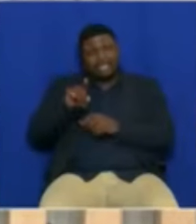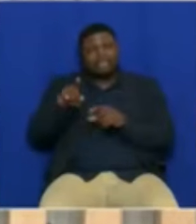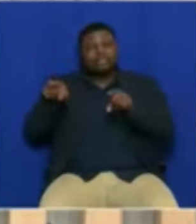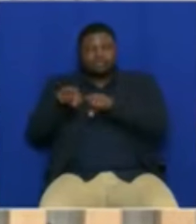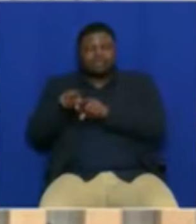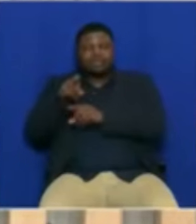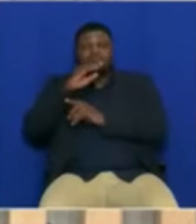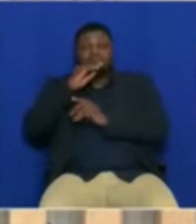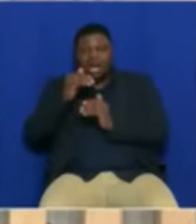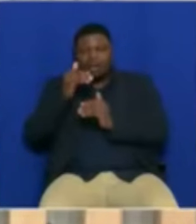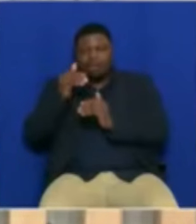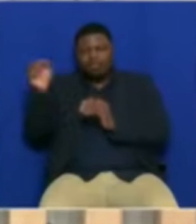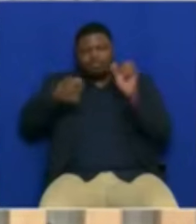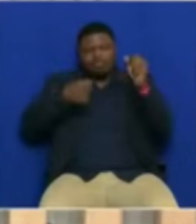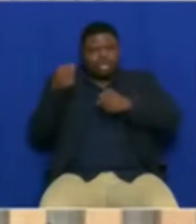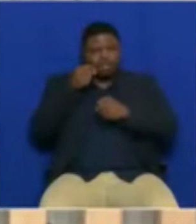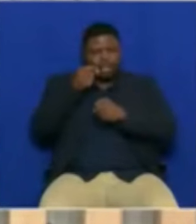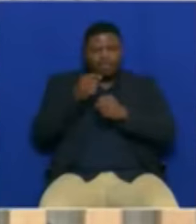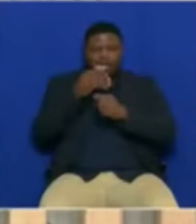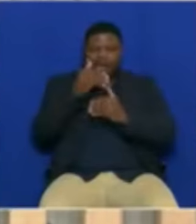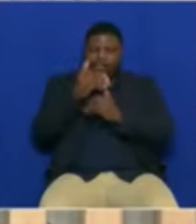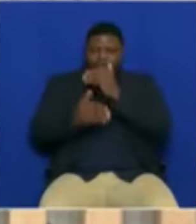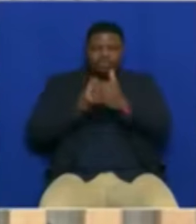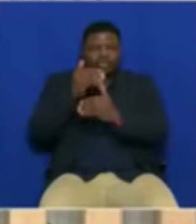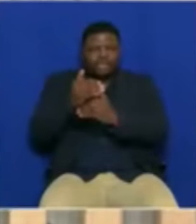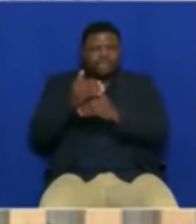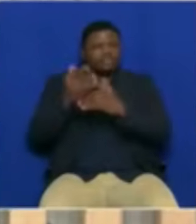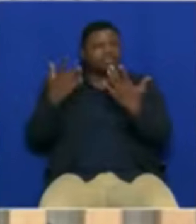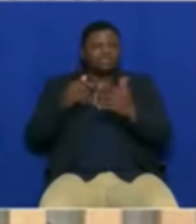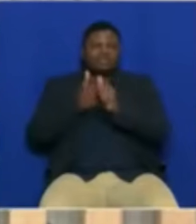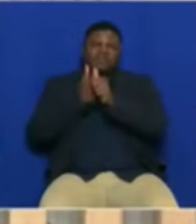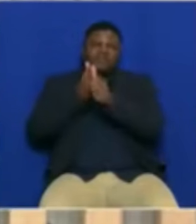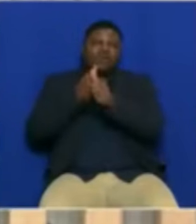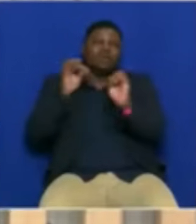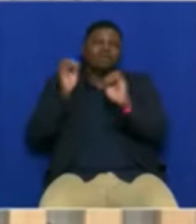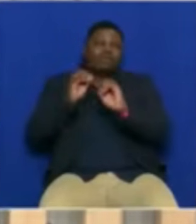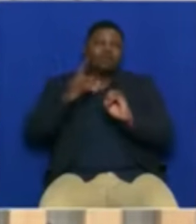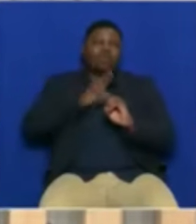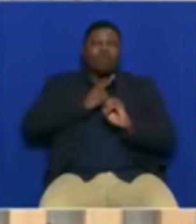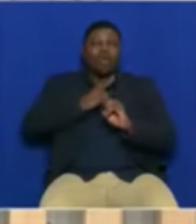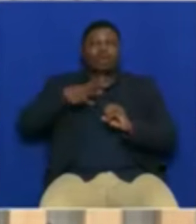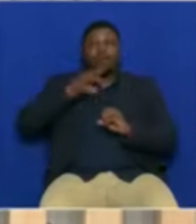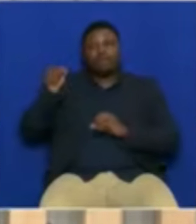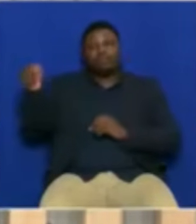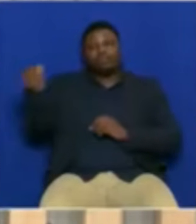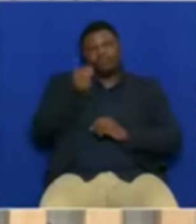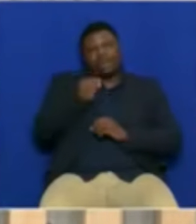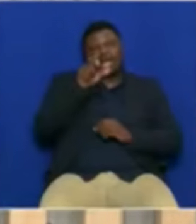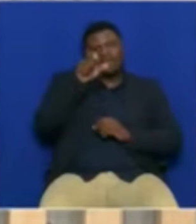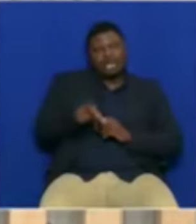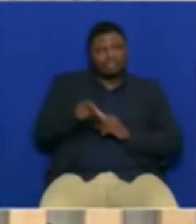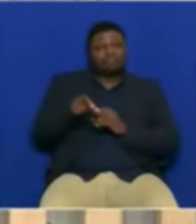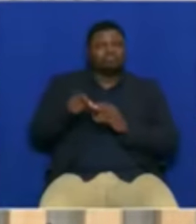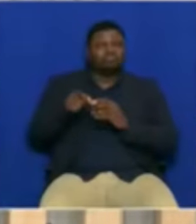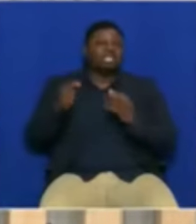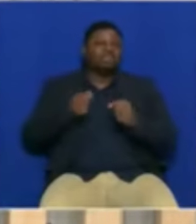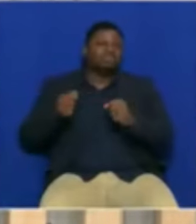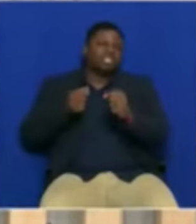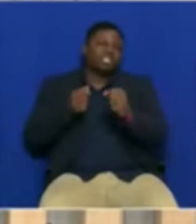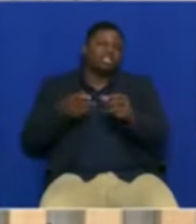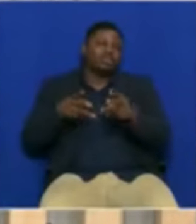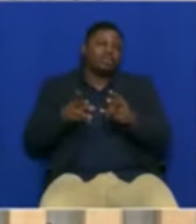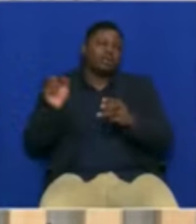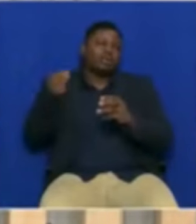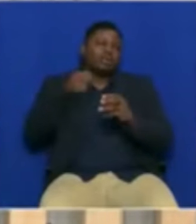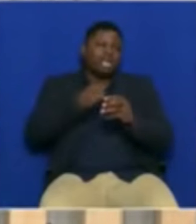appoint and promote certain members to higher strategic positions within crime intelligence positions. So that's his suspicion.